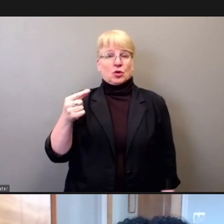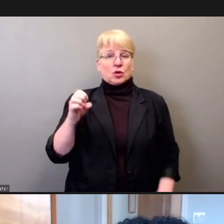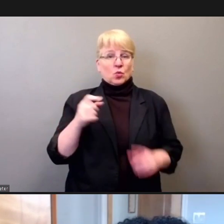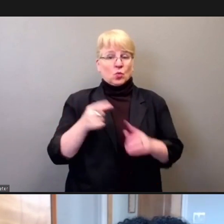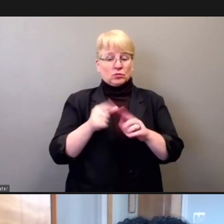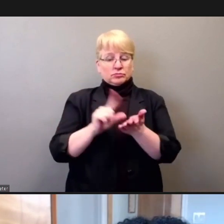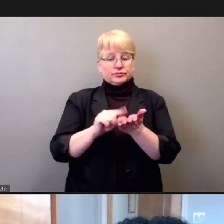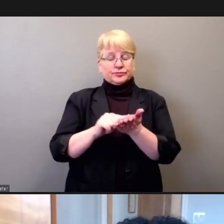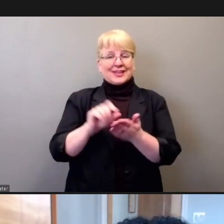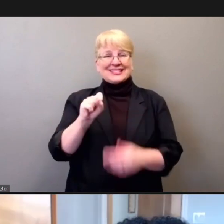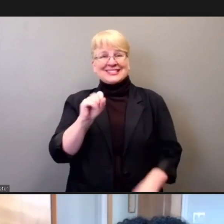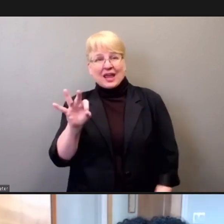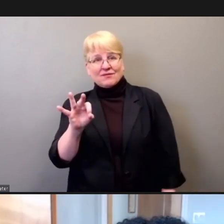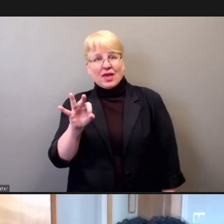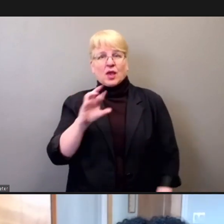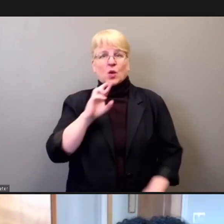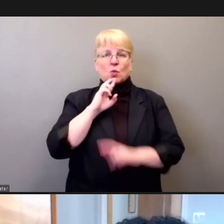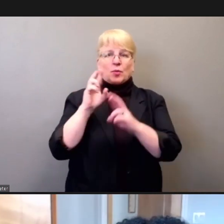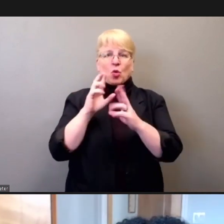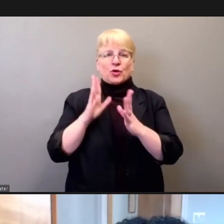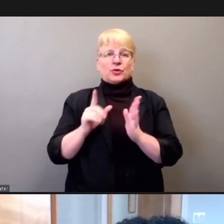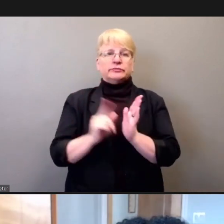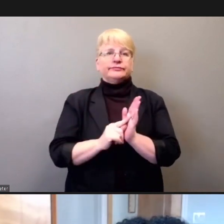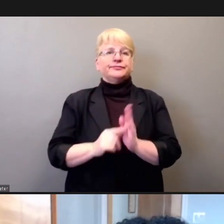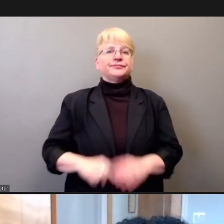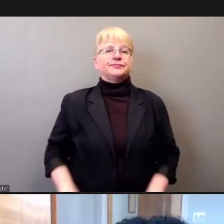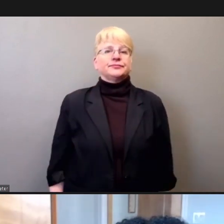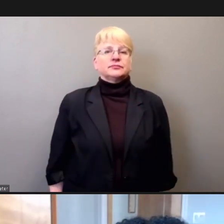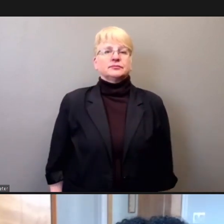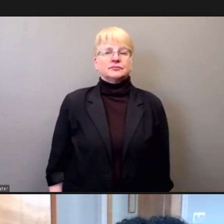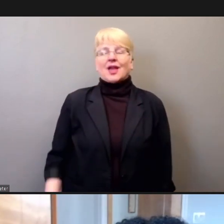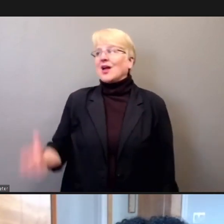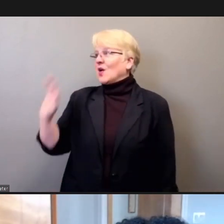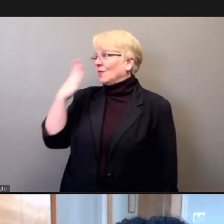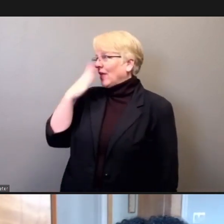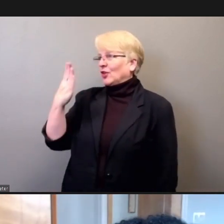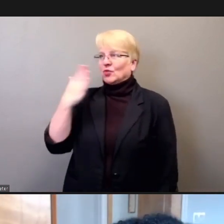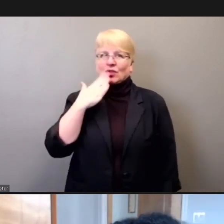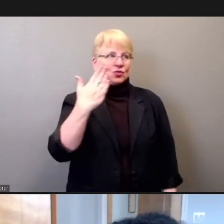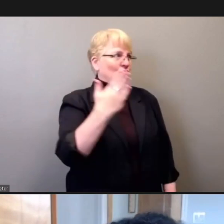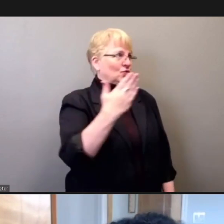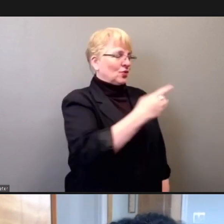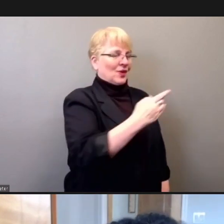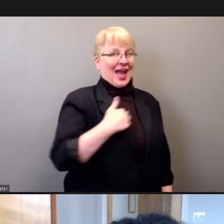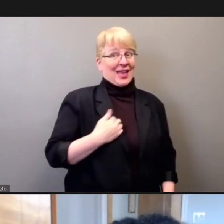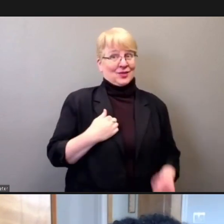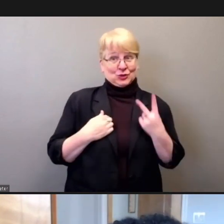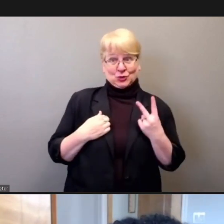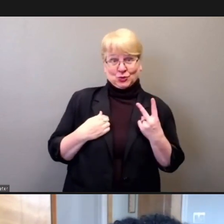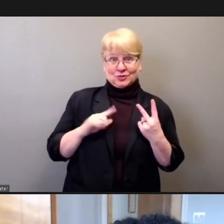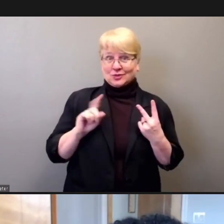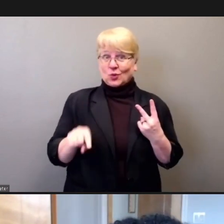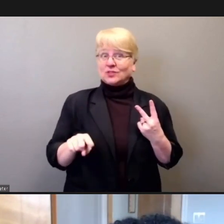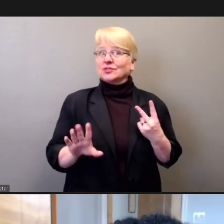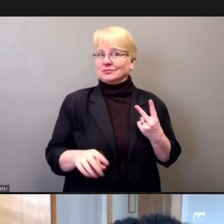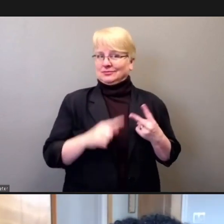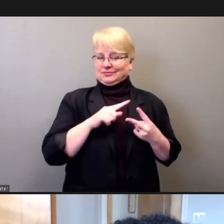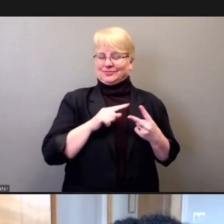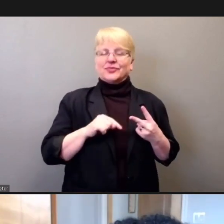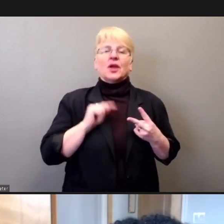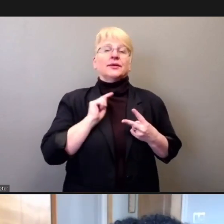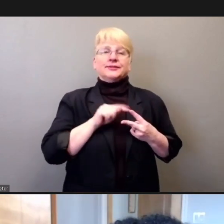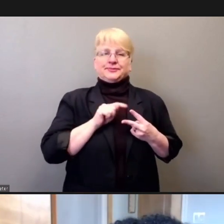go right ahead. Thank you, Nora. Thank you, Governor. Thank you, doctors, for the chance to ask 2 questions. My first